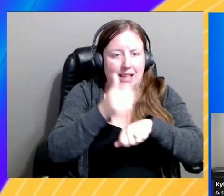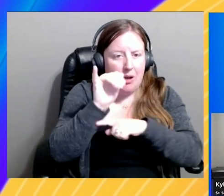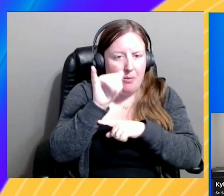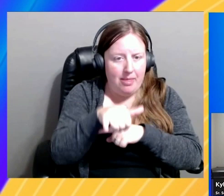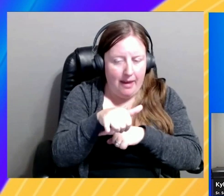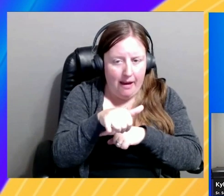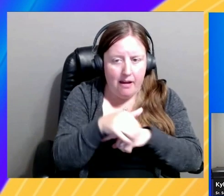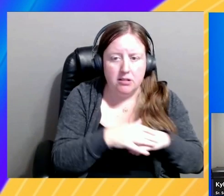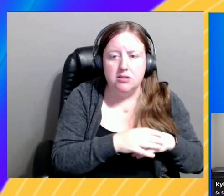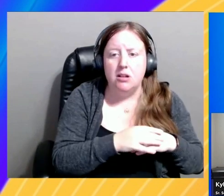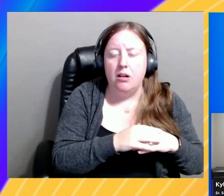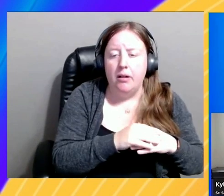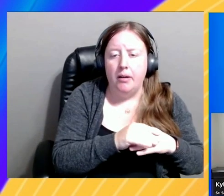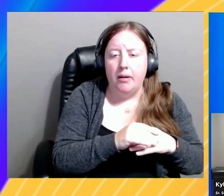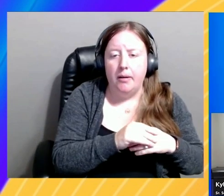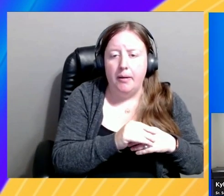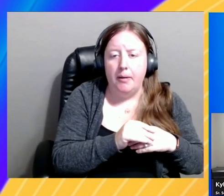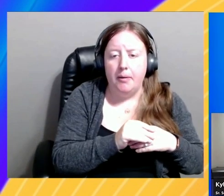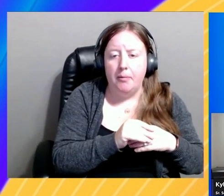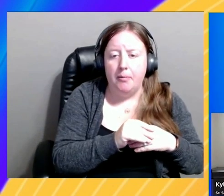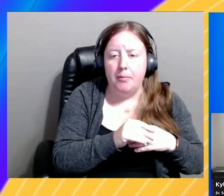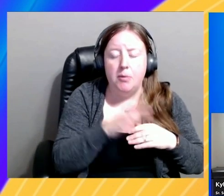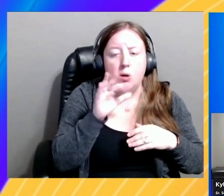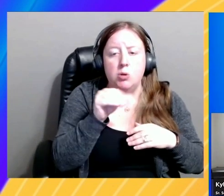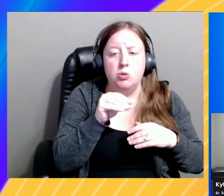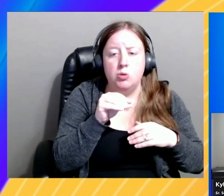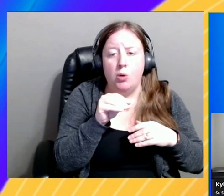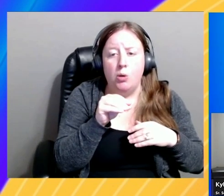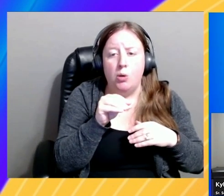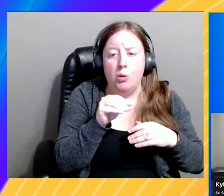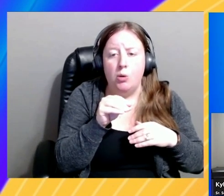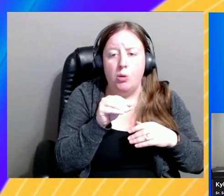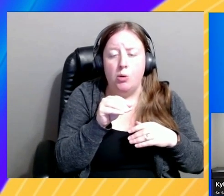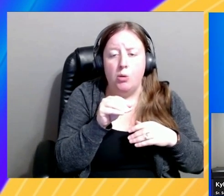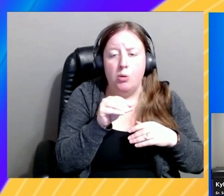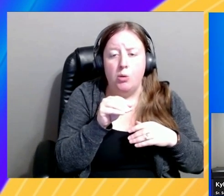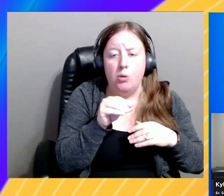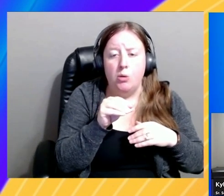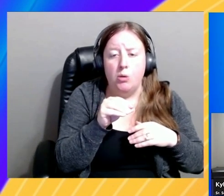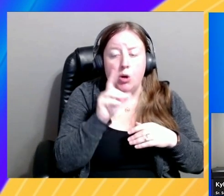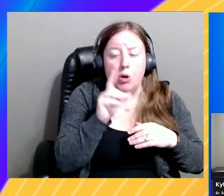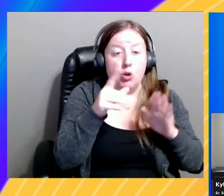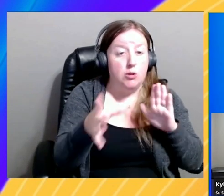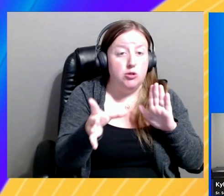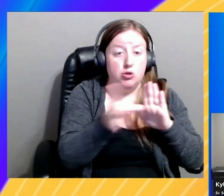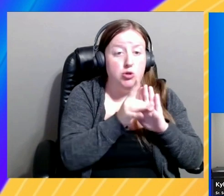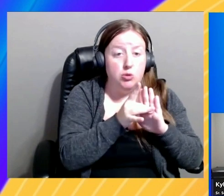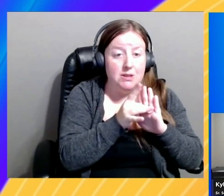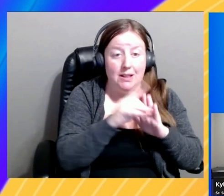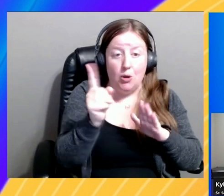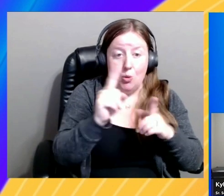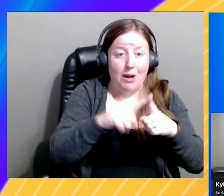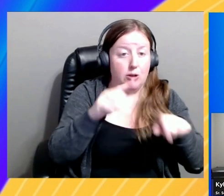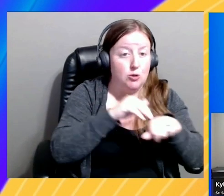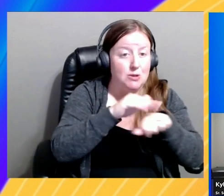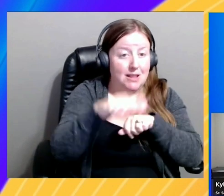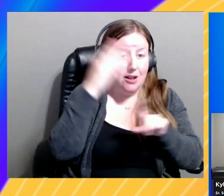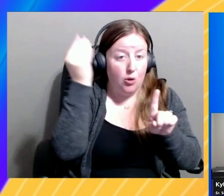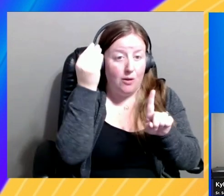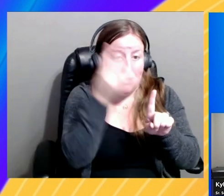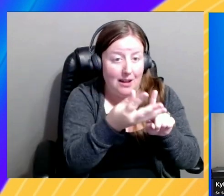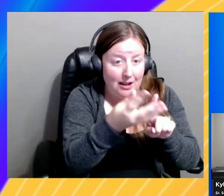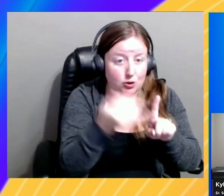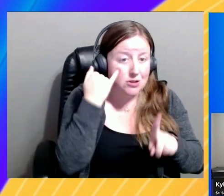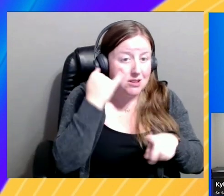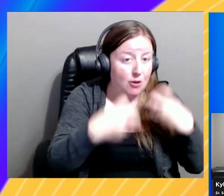Um, so you are just you're choosing where to send notifications in case of